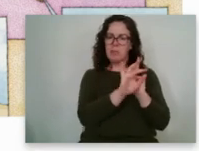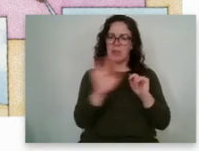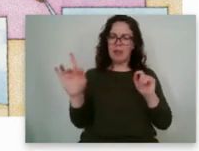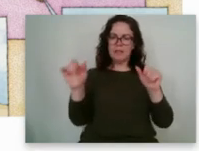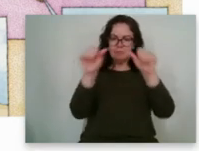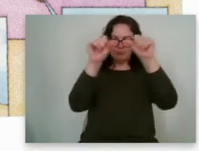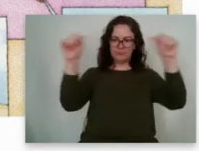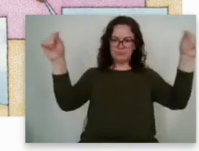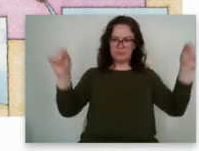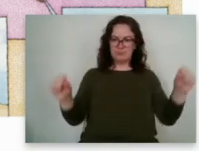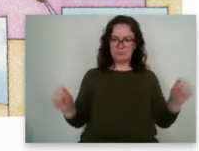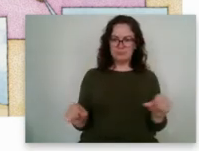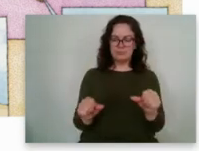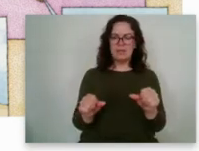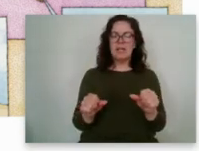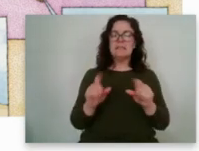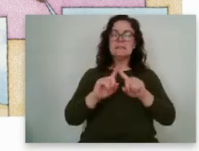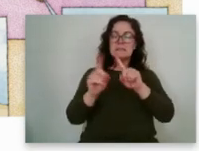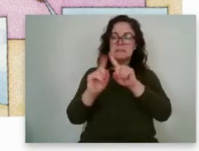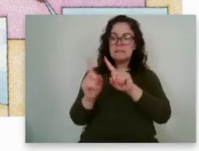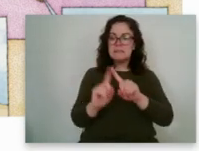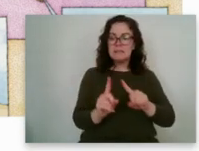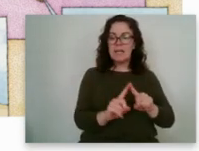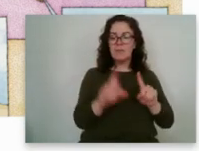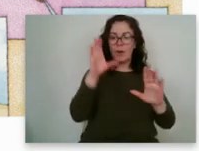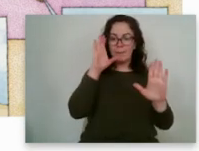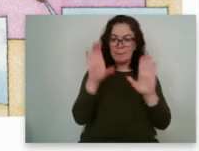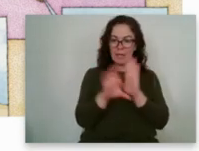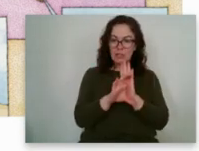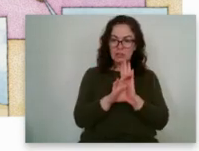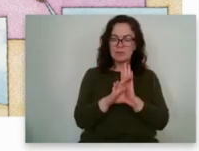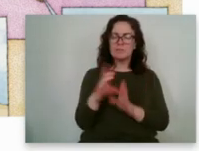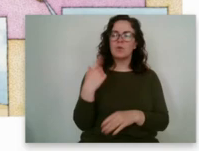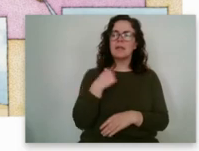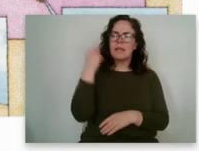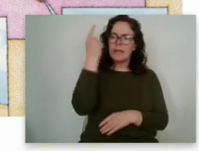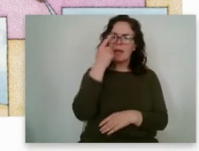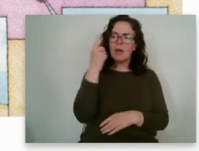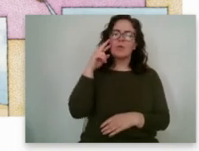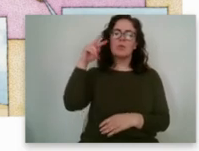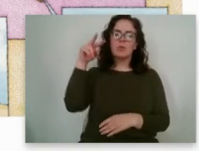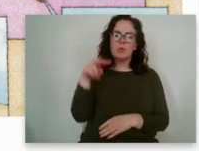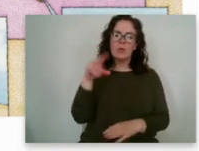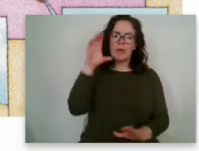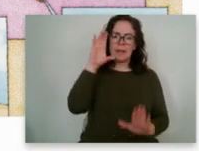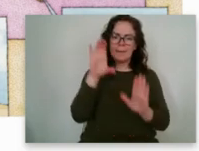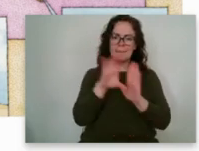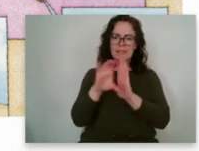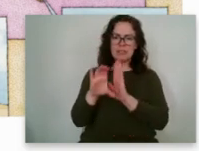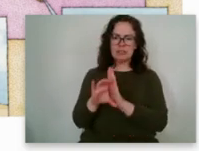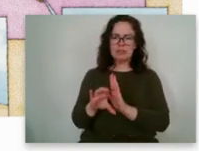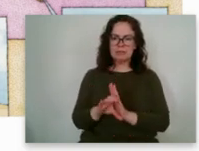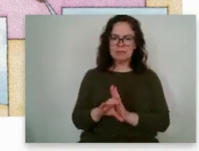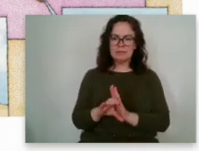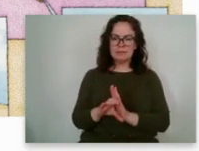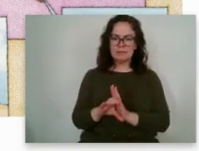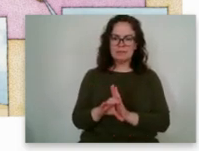has all these different pictures. So let's think. When you look at the pictures in the